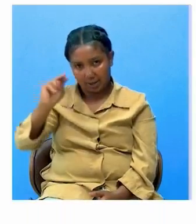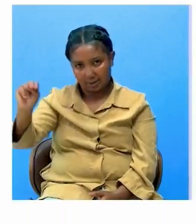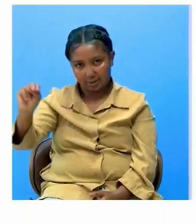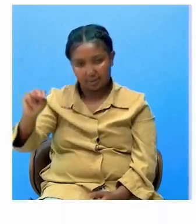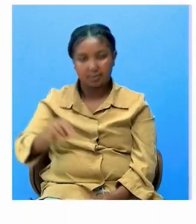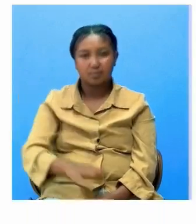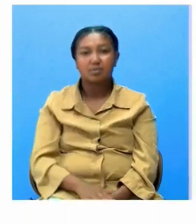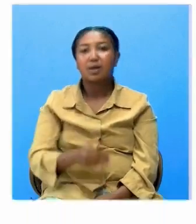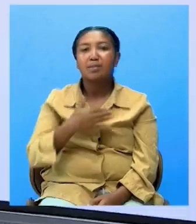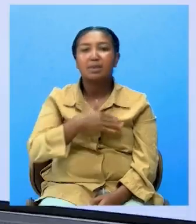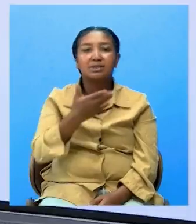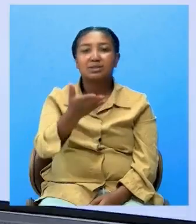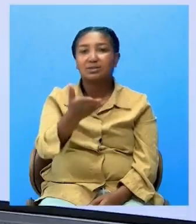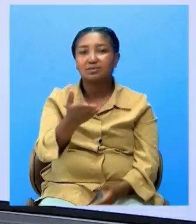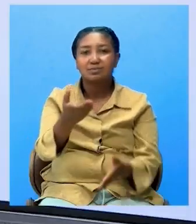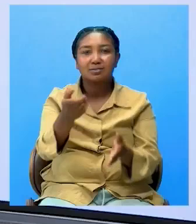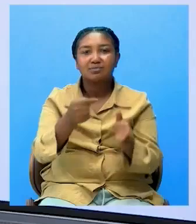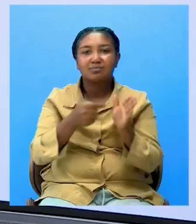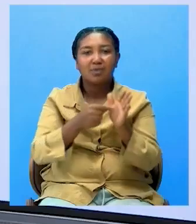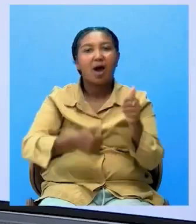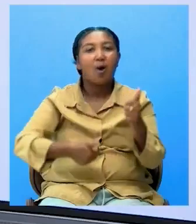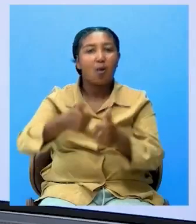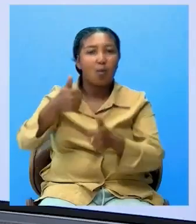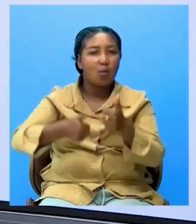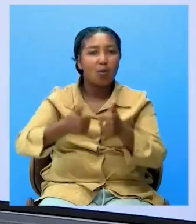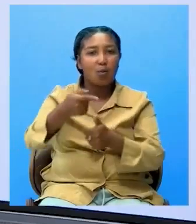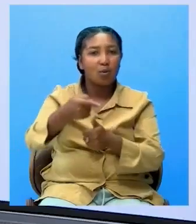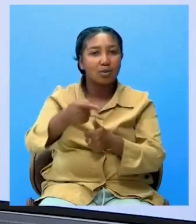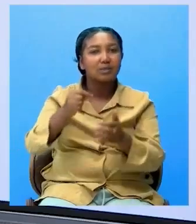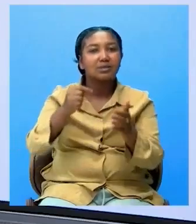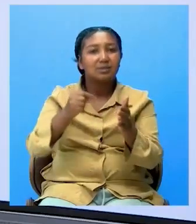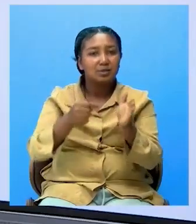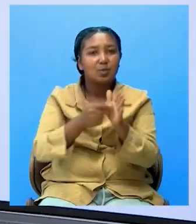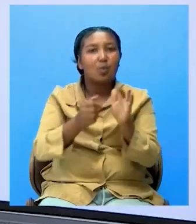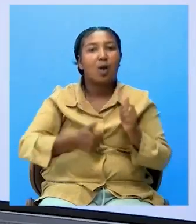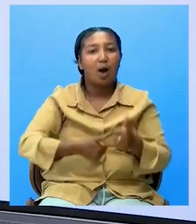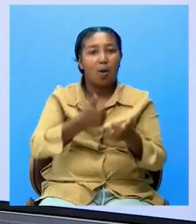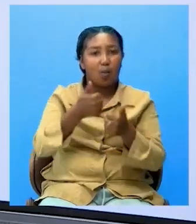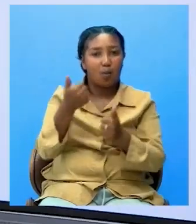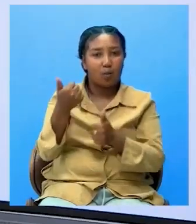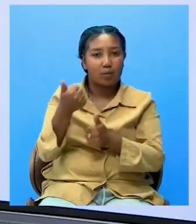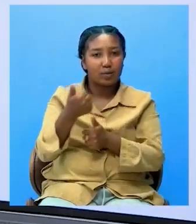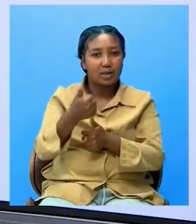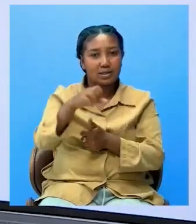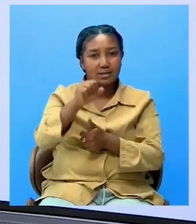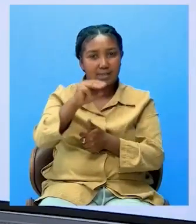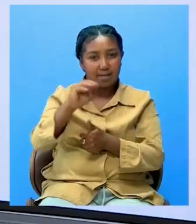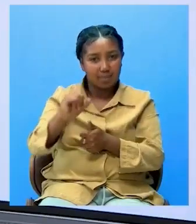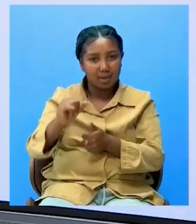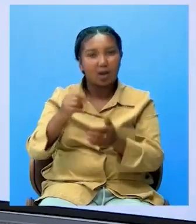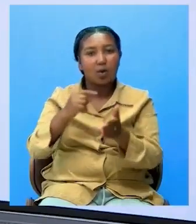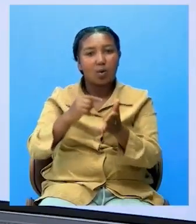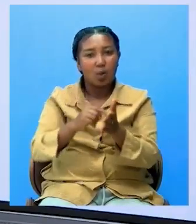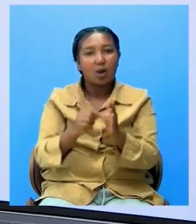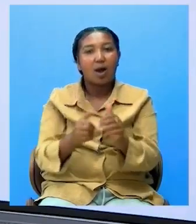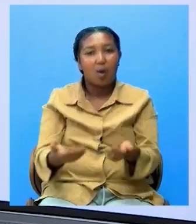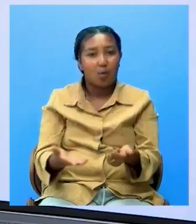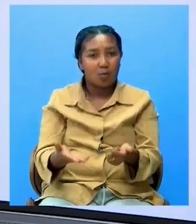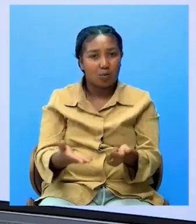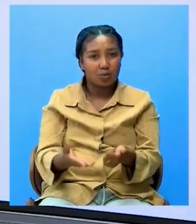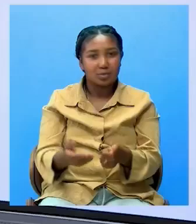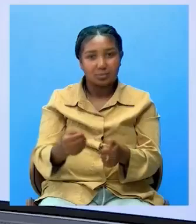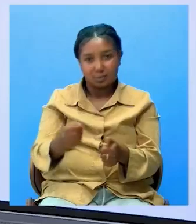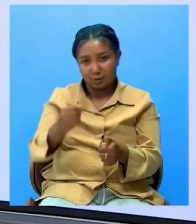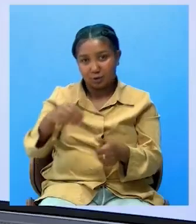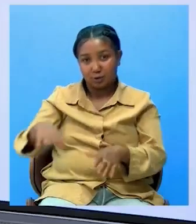Semicolon. Please write in your exercise book the symbol of this semicolon. Students, parents,